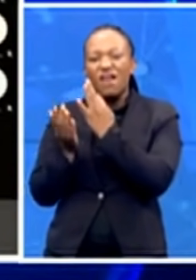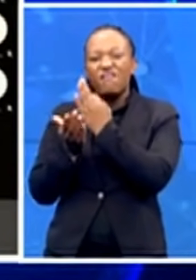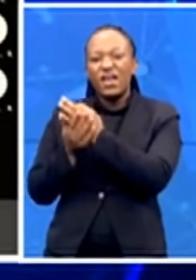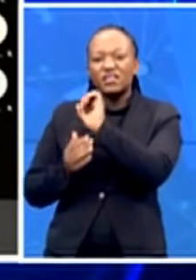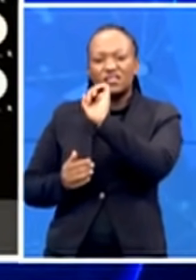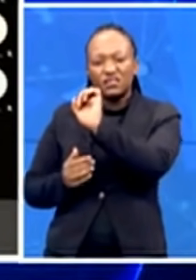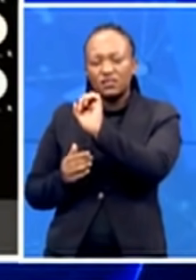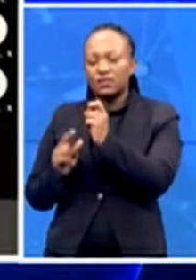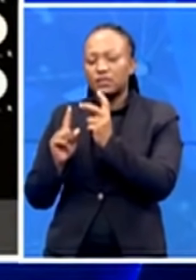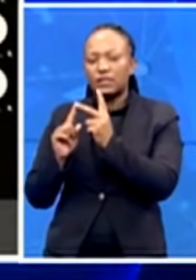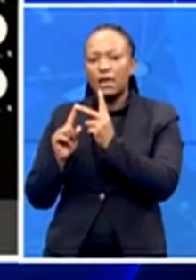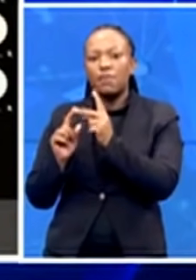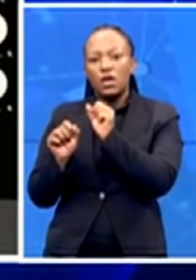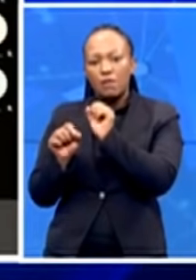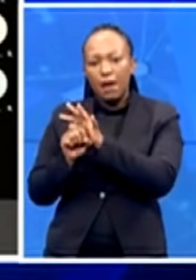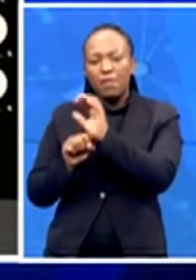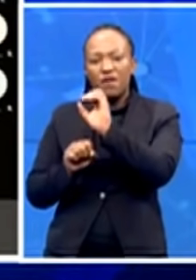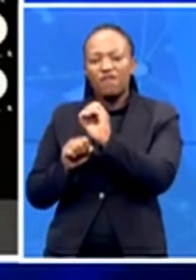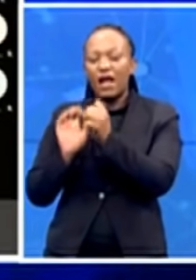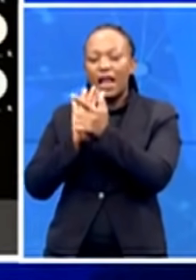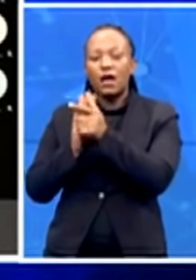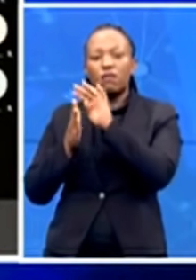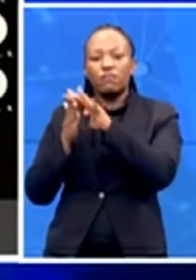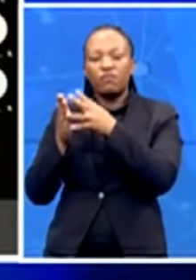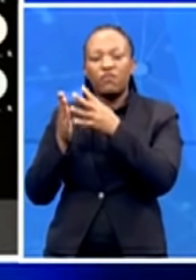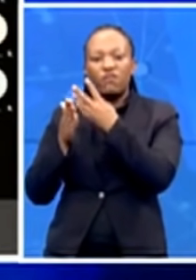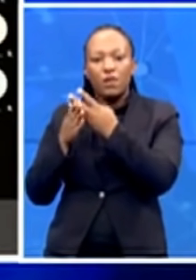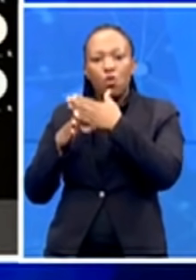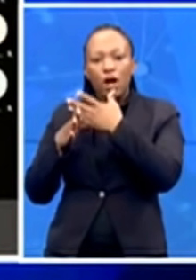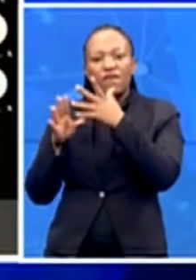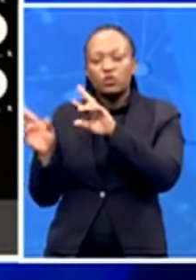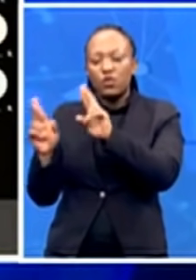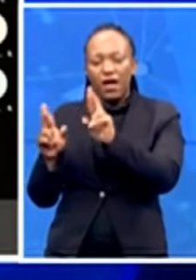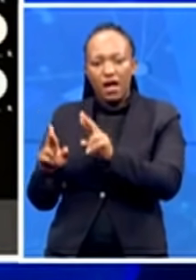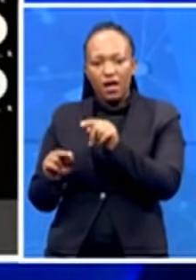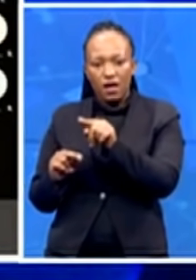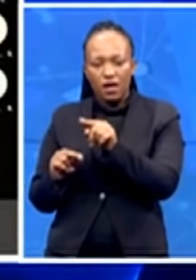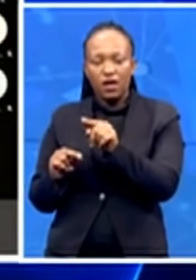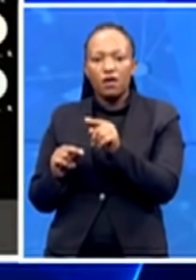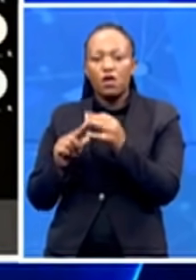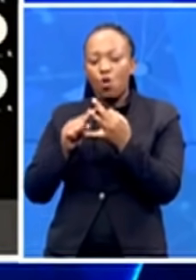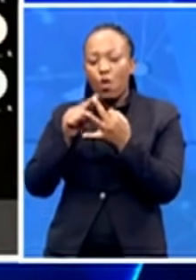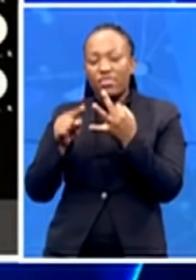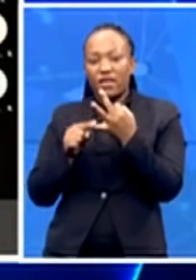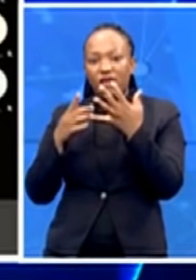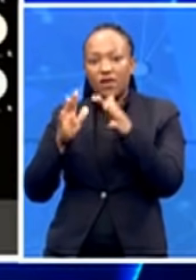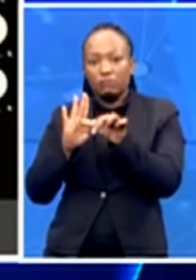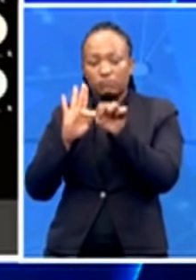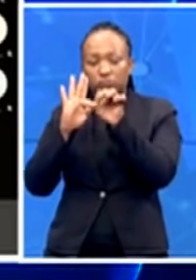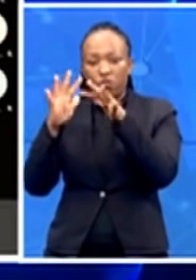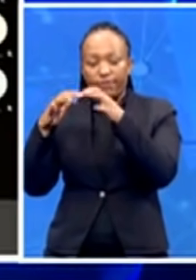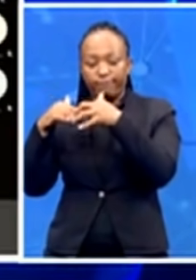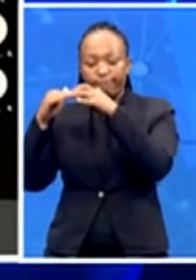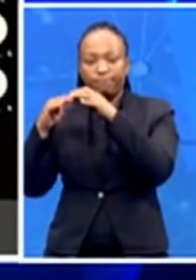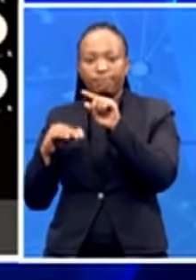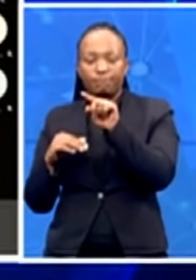framework to which reference has been made. Reverting to the three imperatives that we set out in the introduction to